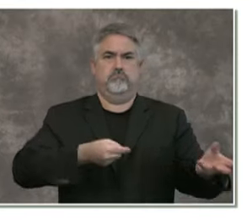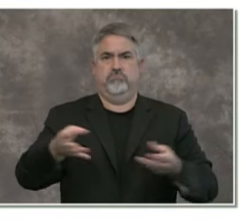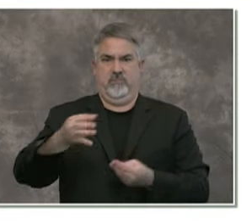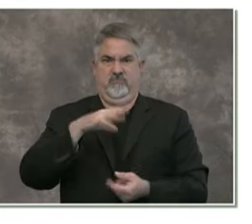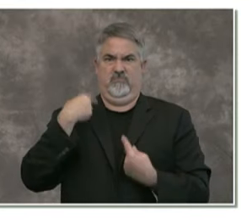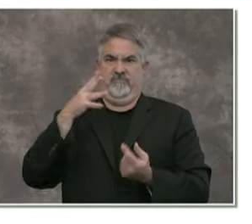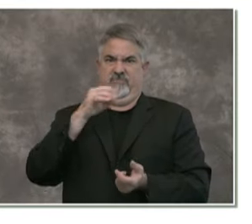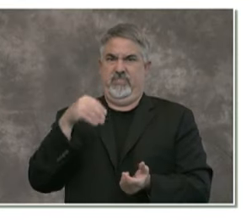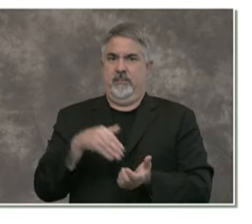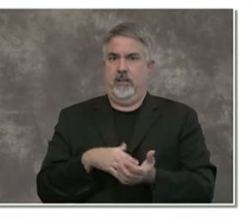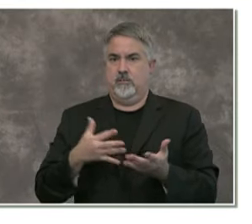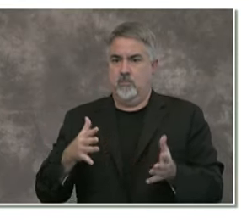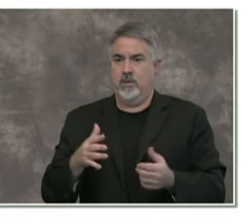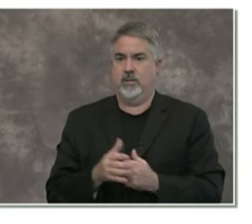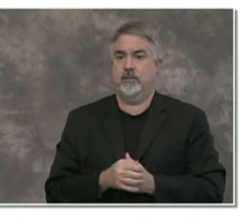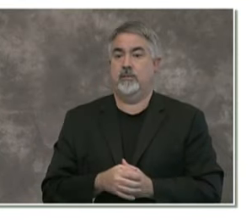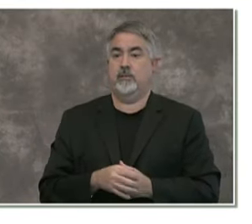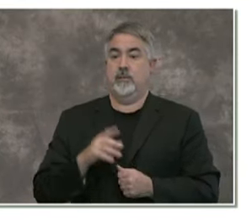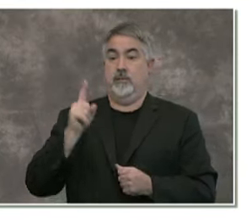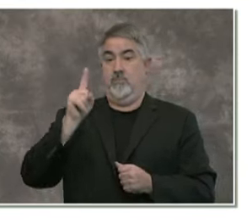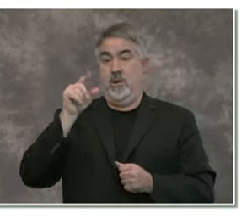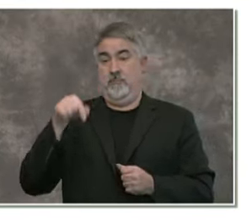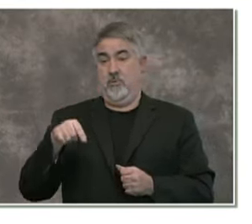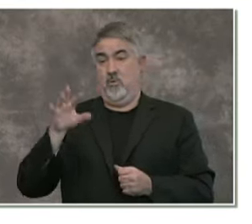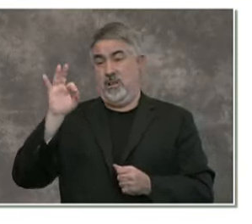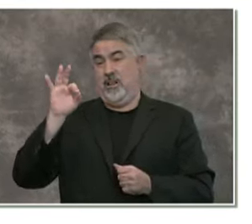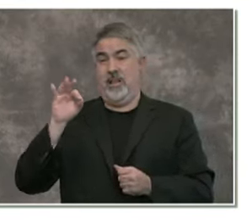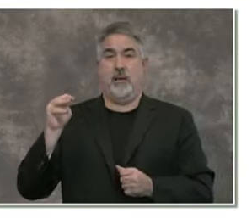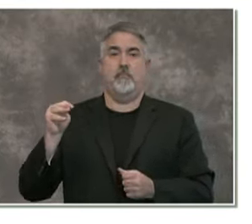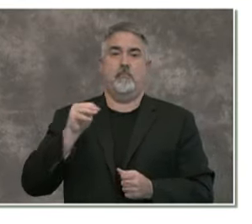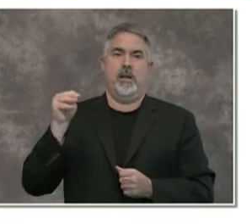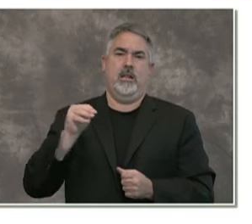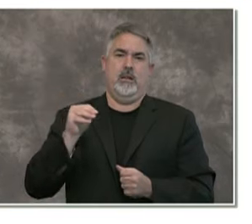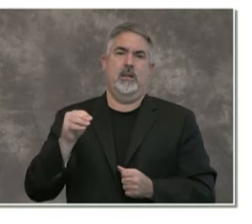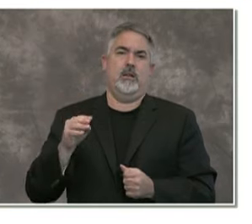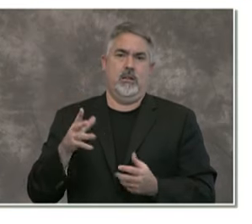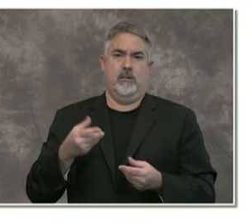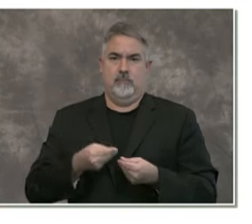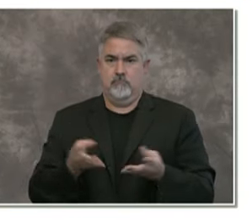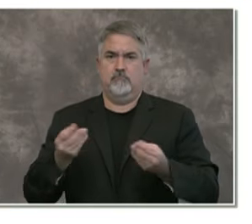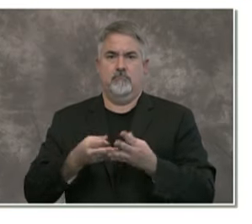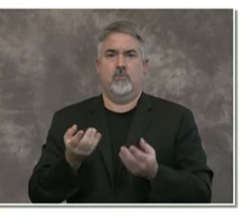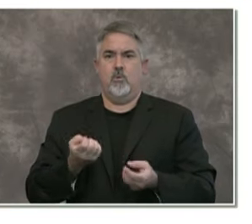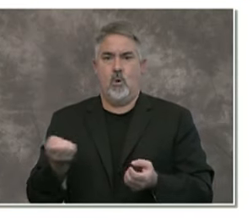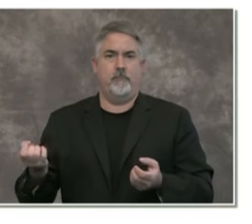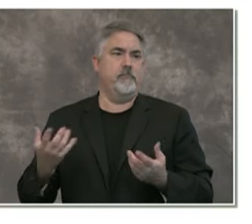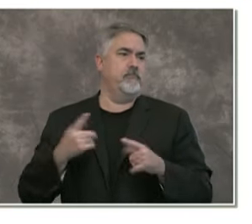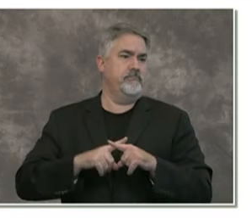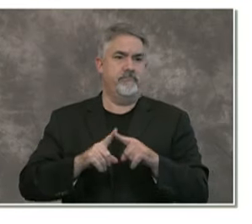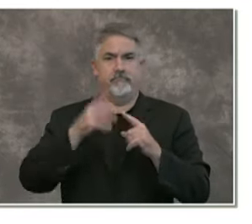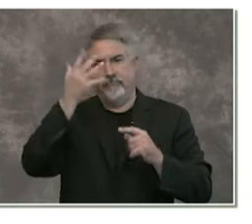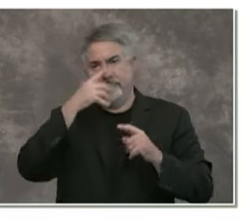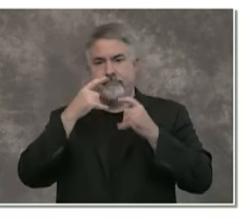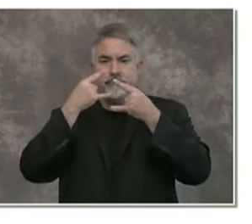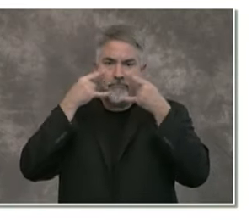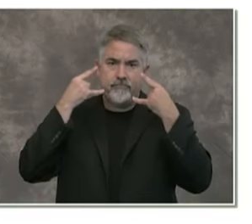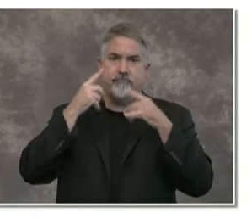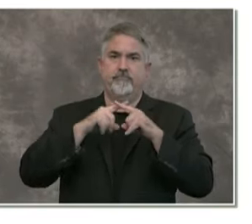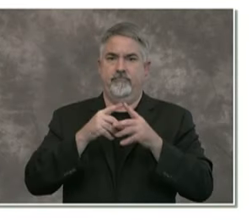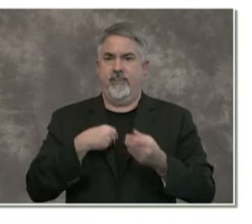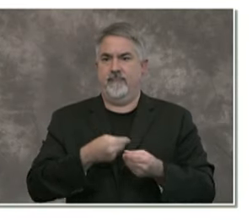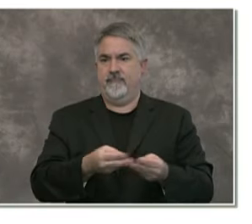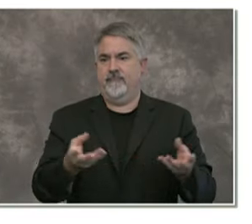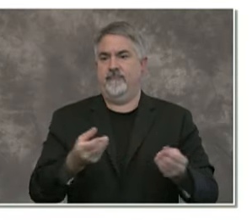almost 1.9 million individual items of personal protective equipment that have been distributed. Ventilators, all 23 of